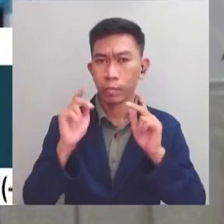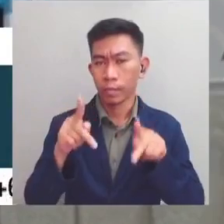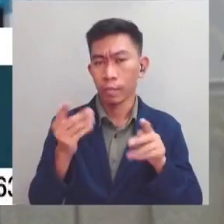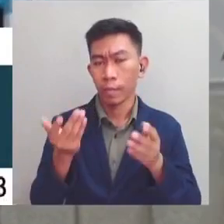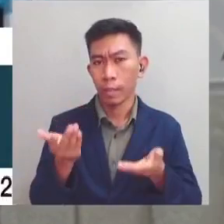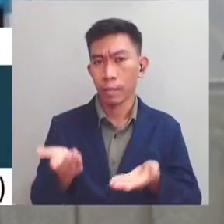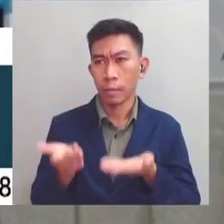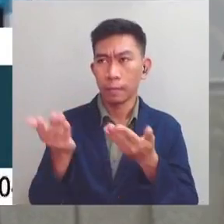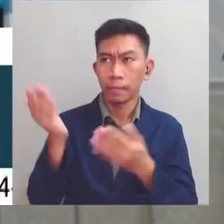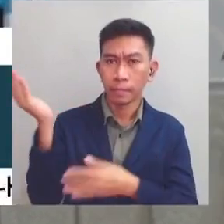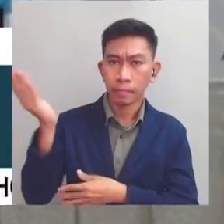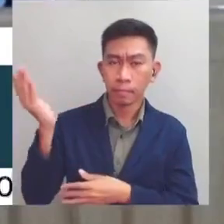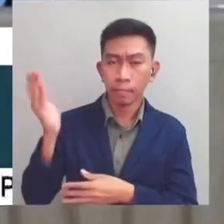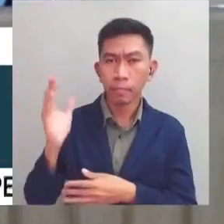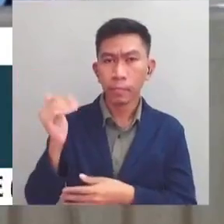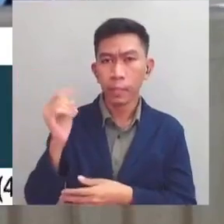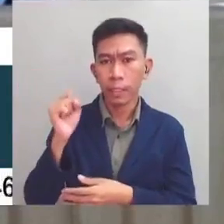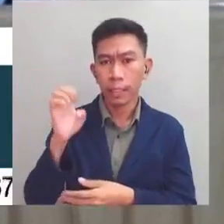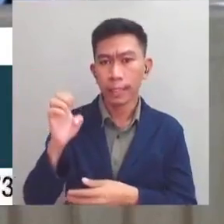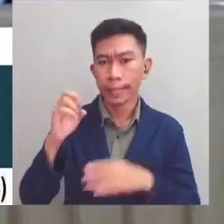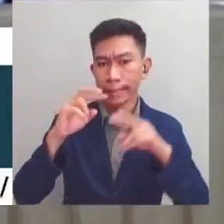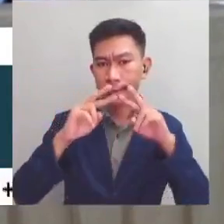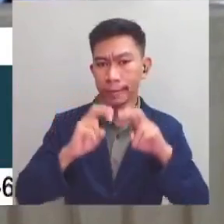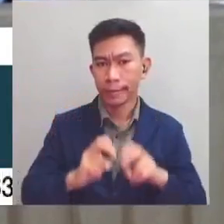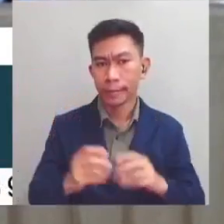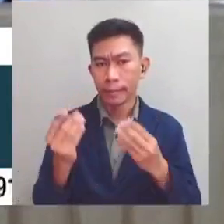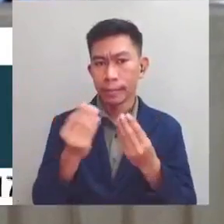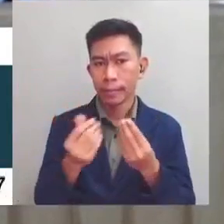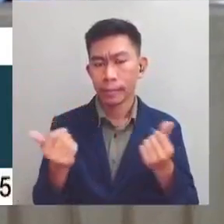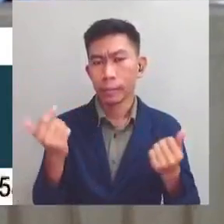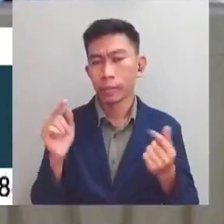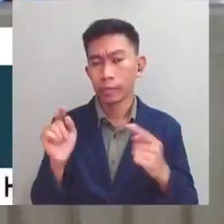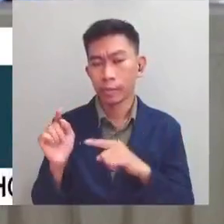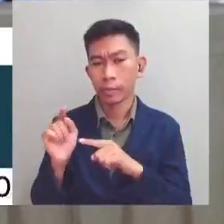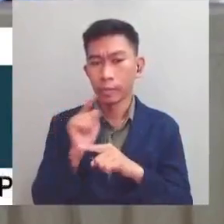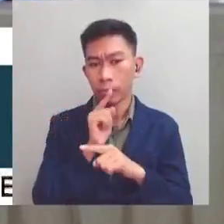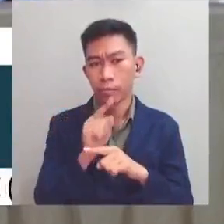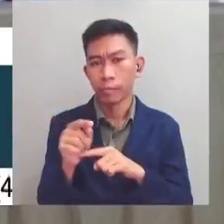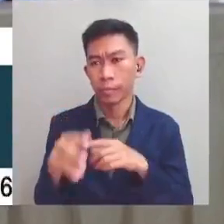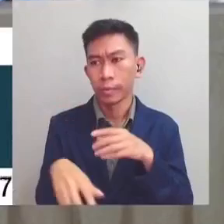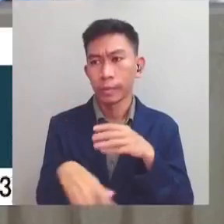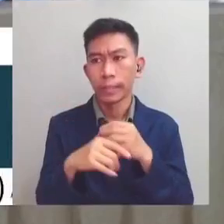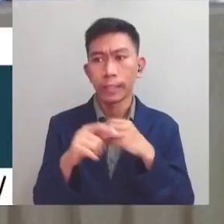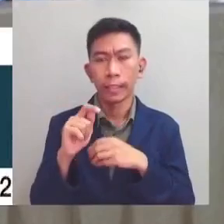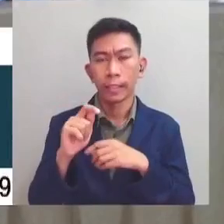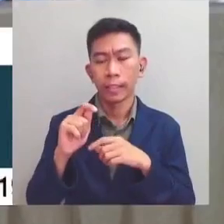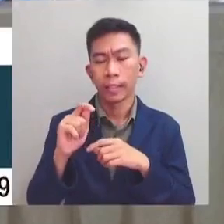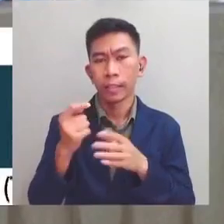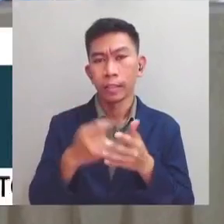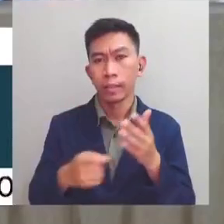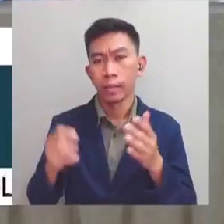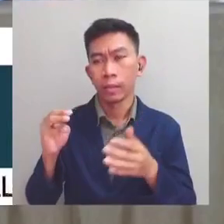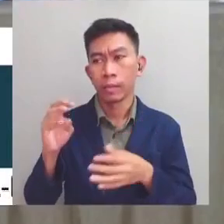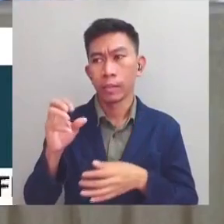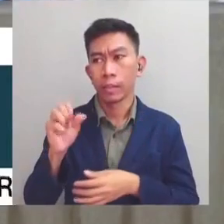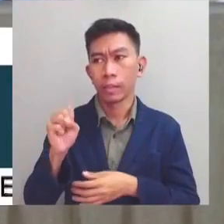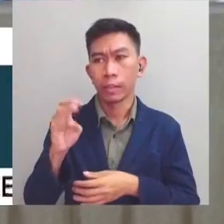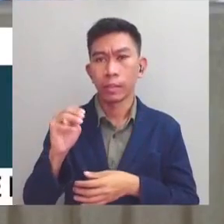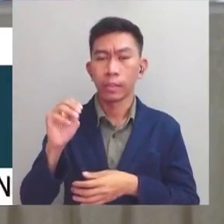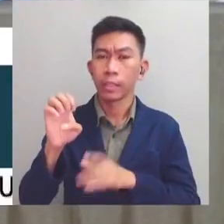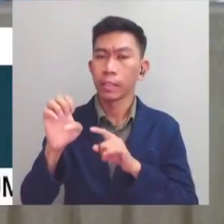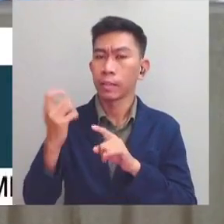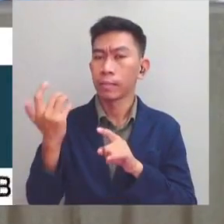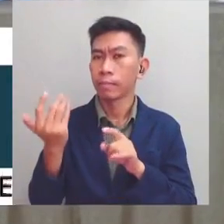case studies, our solutions. This would be an additional tool for an MSME to really get themselves up to that level that they